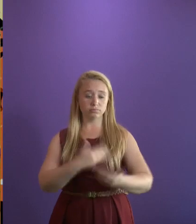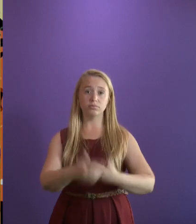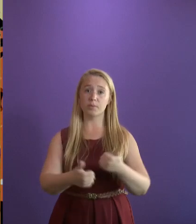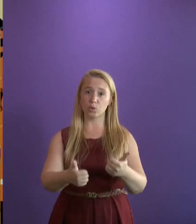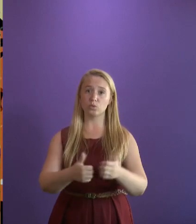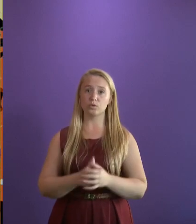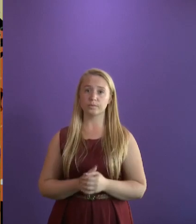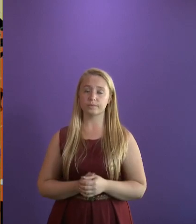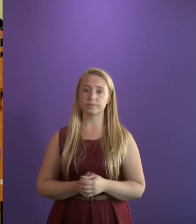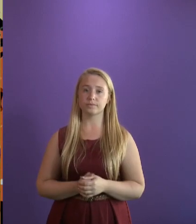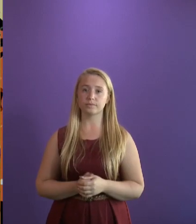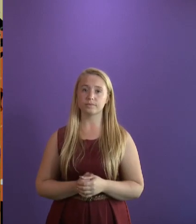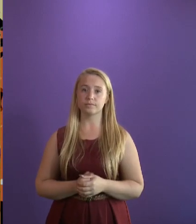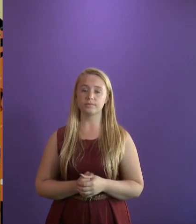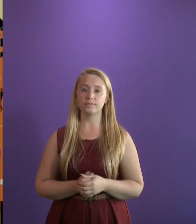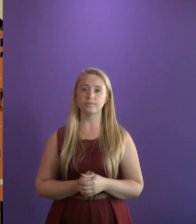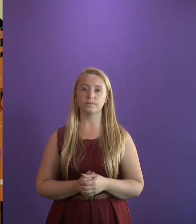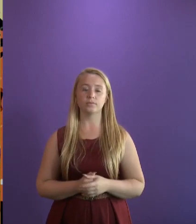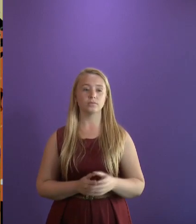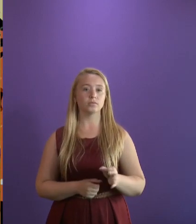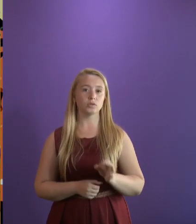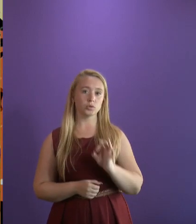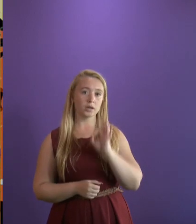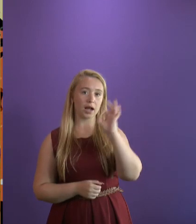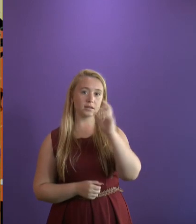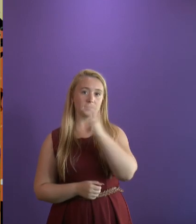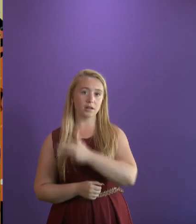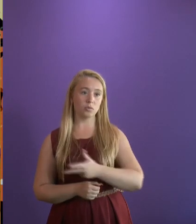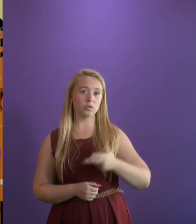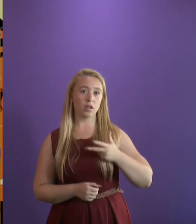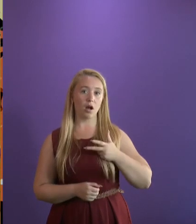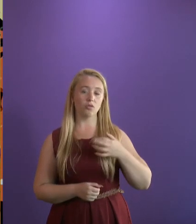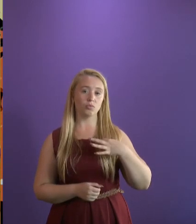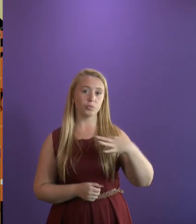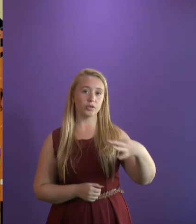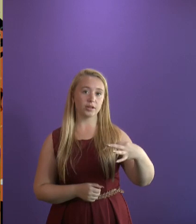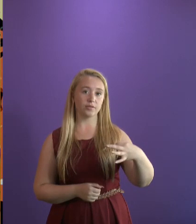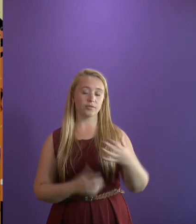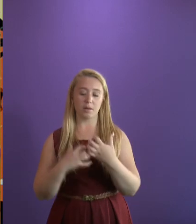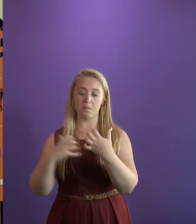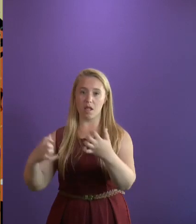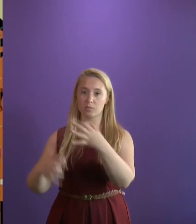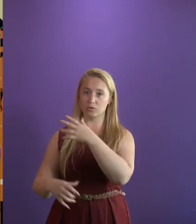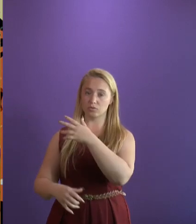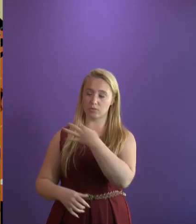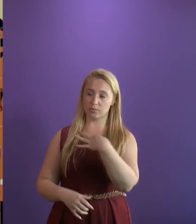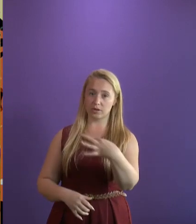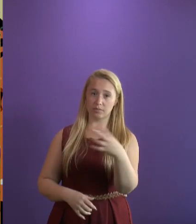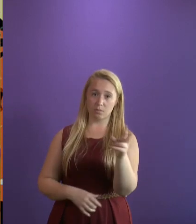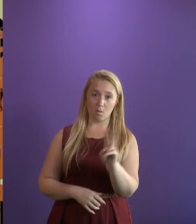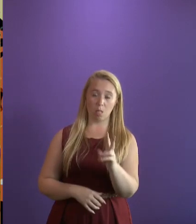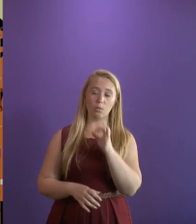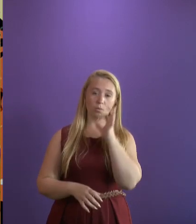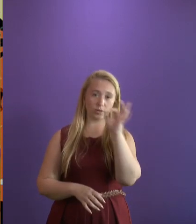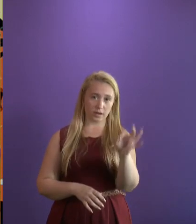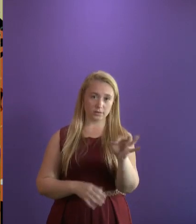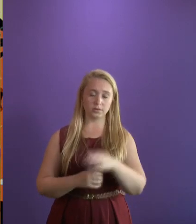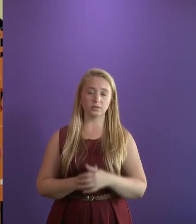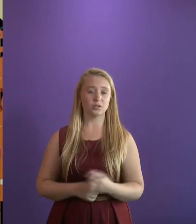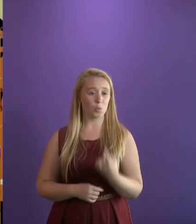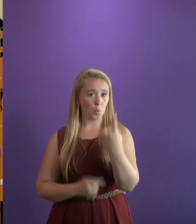Right, I'm going to ask our council representative and our parliament representative, because one of the worries that I pick up is that